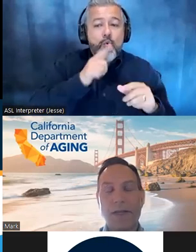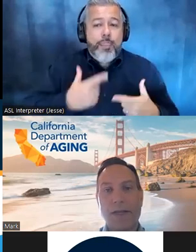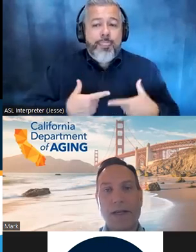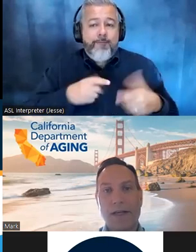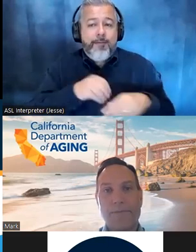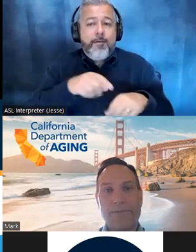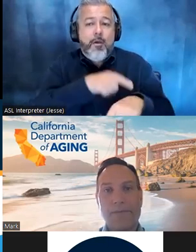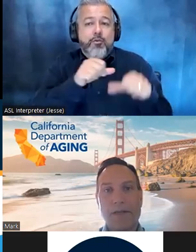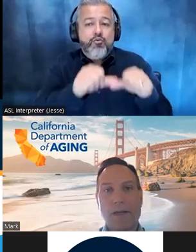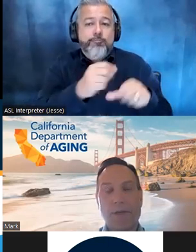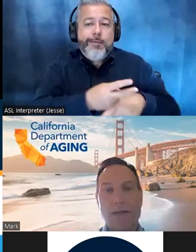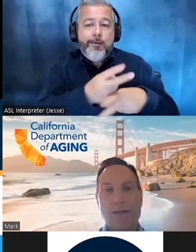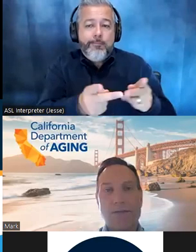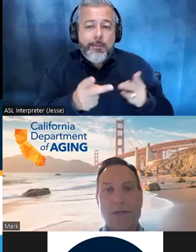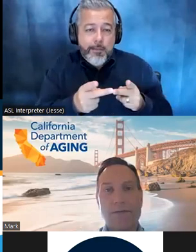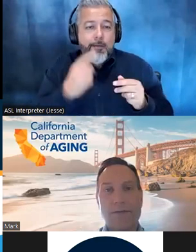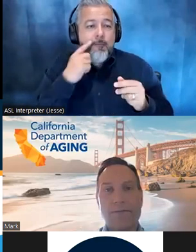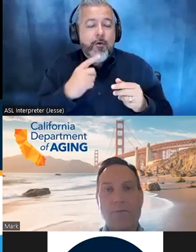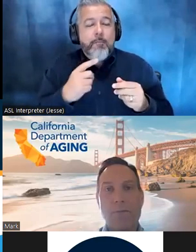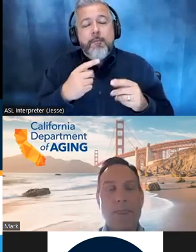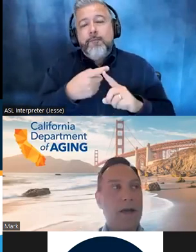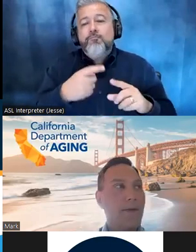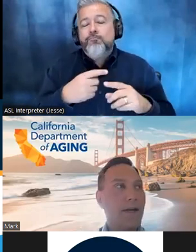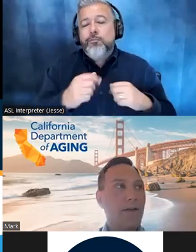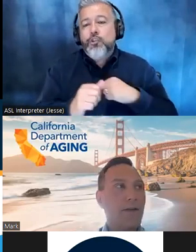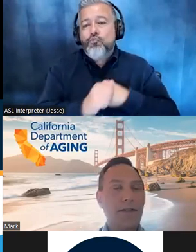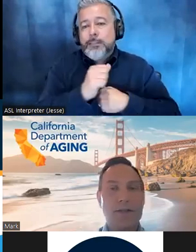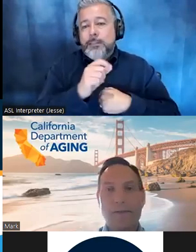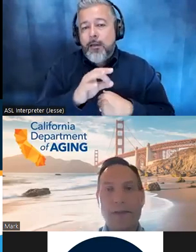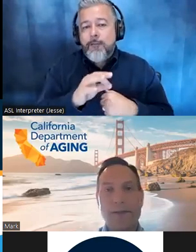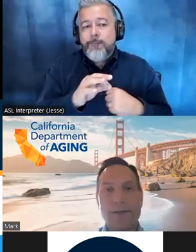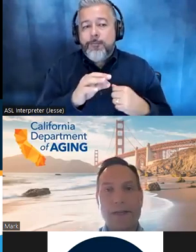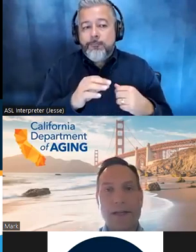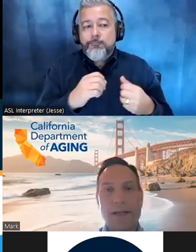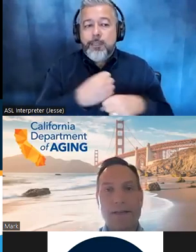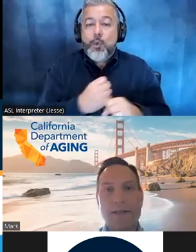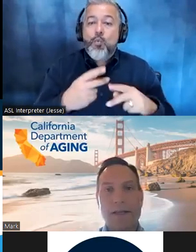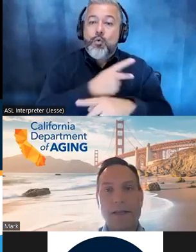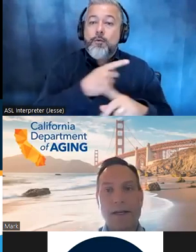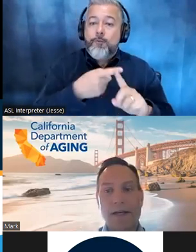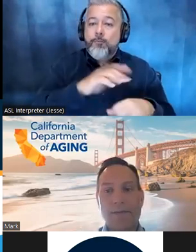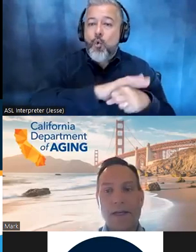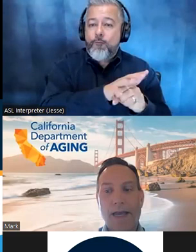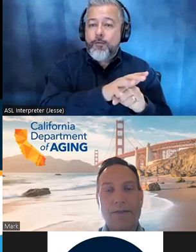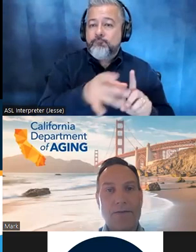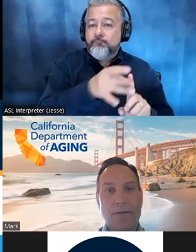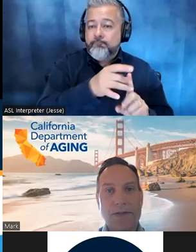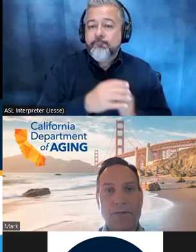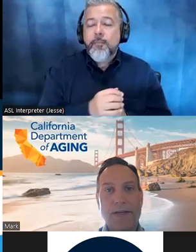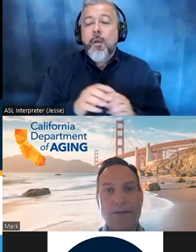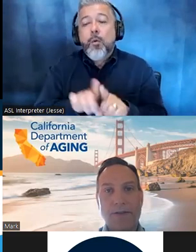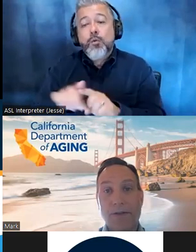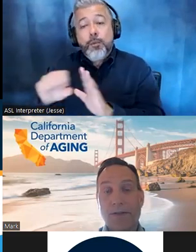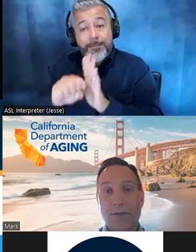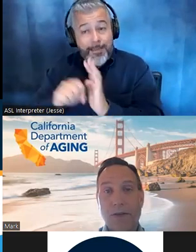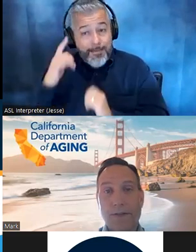of complications from COVID. I'd also like to note that the state has active efforts underway